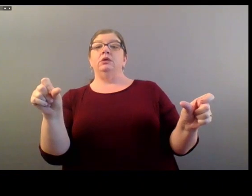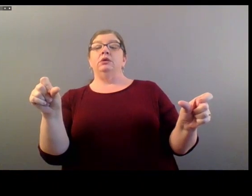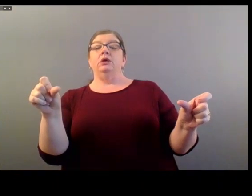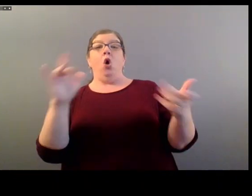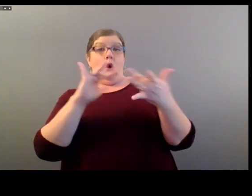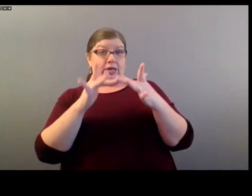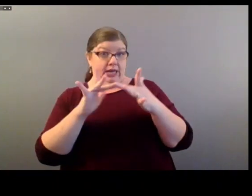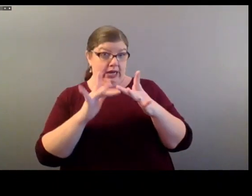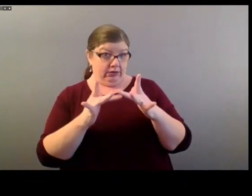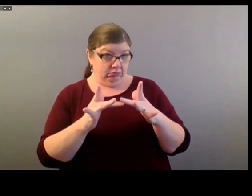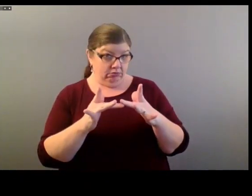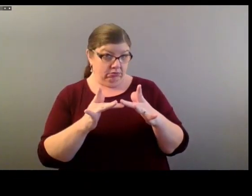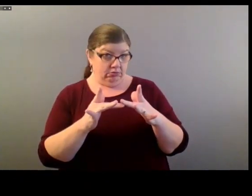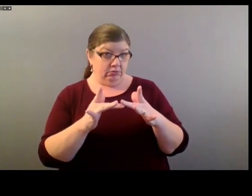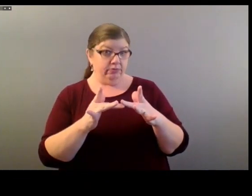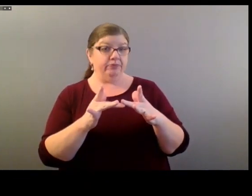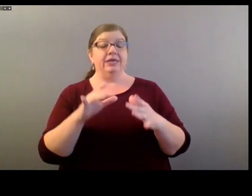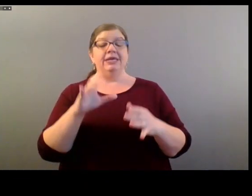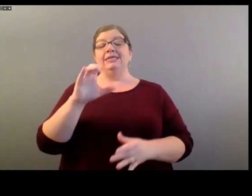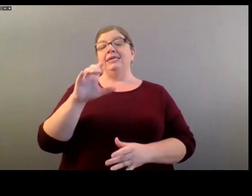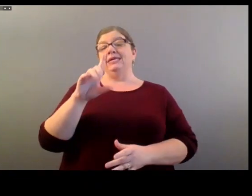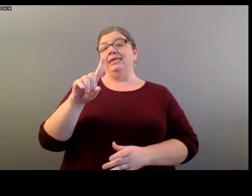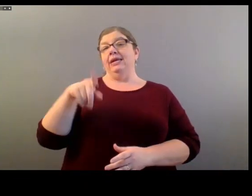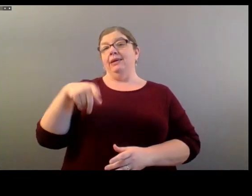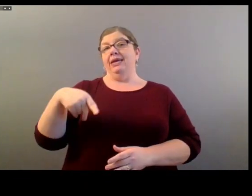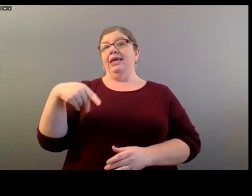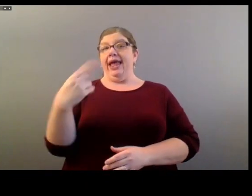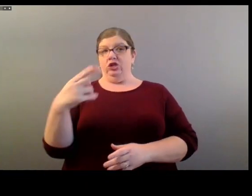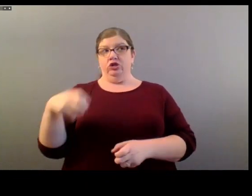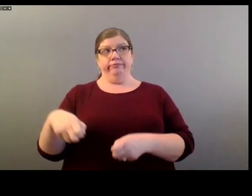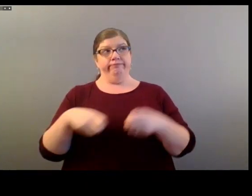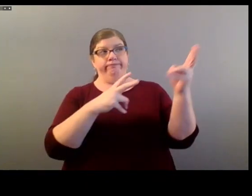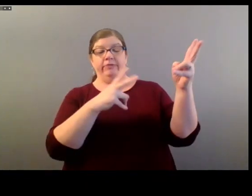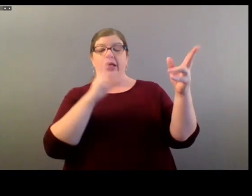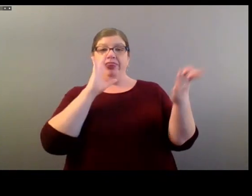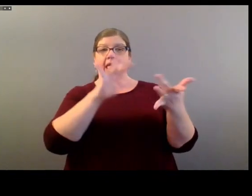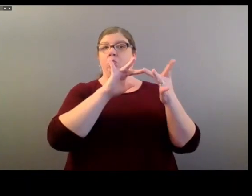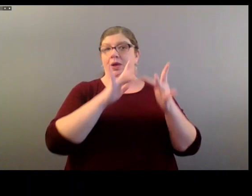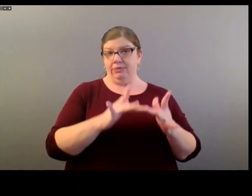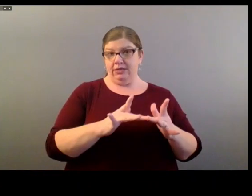online on CDPH, on the CDPH website.